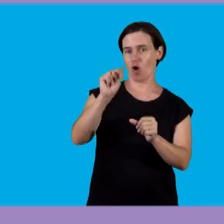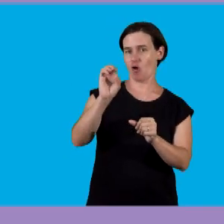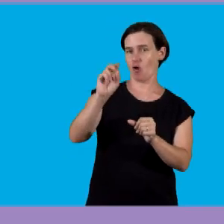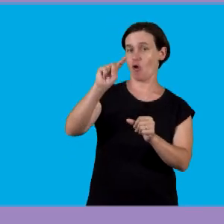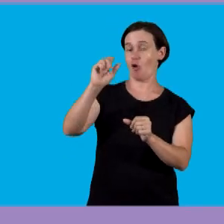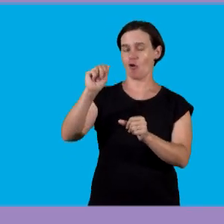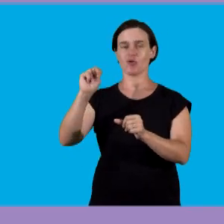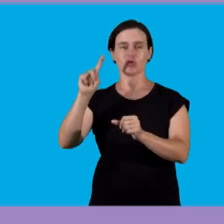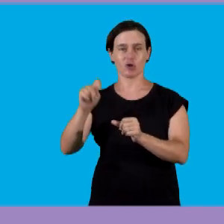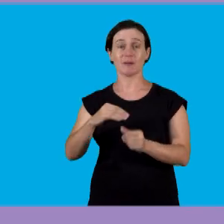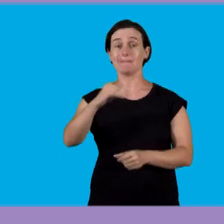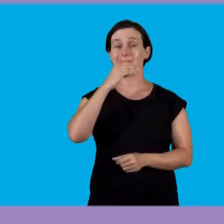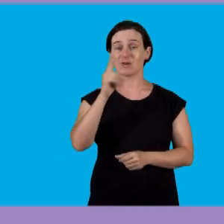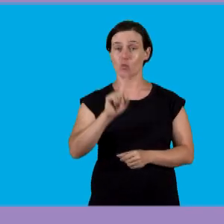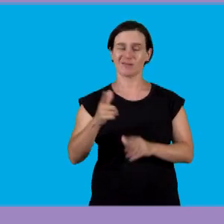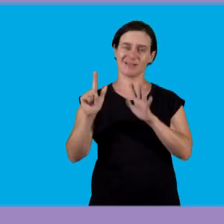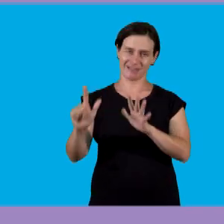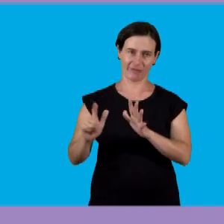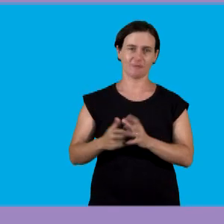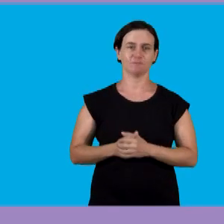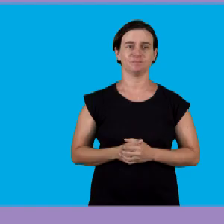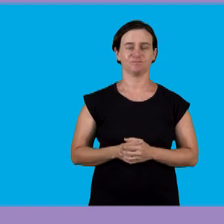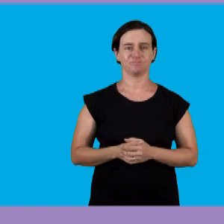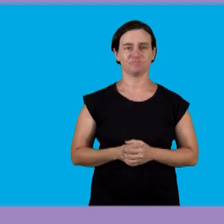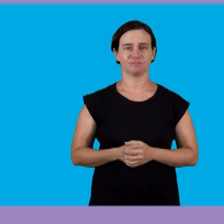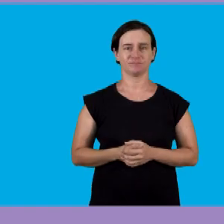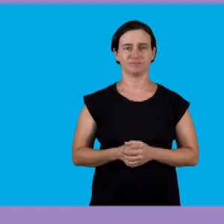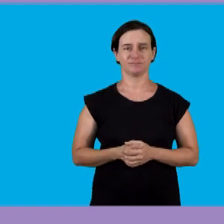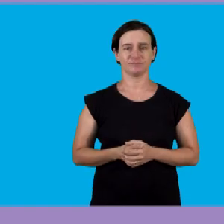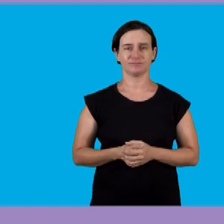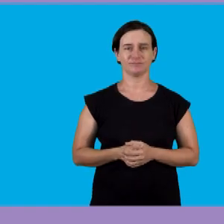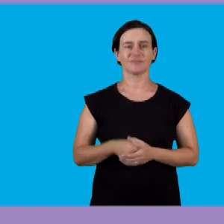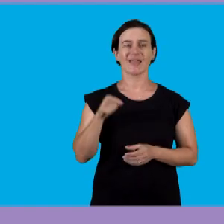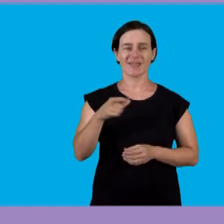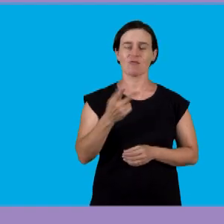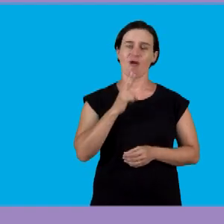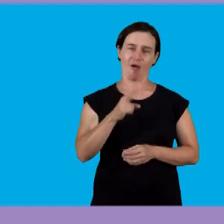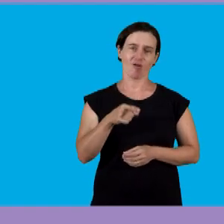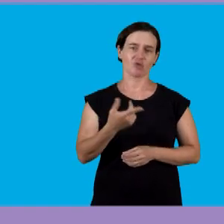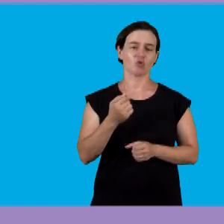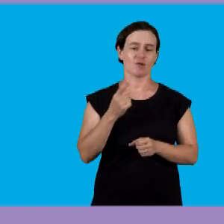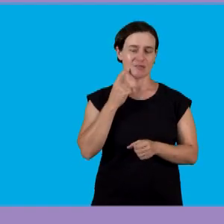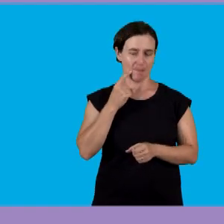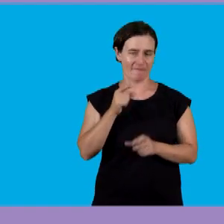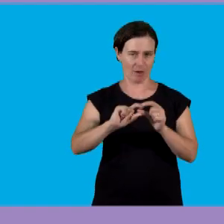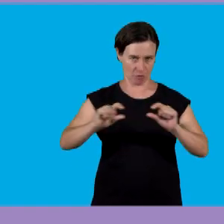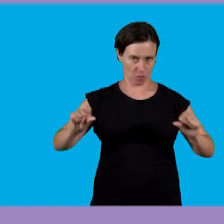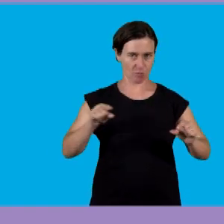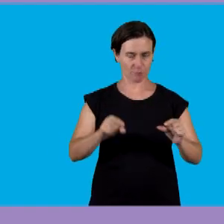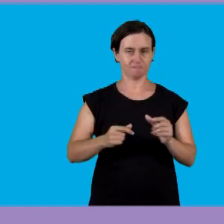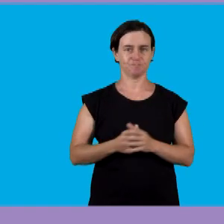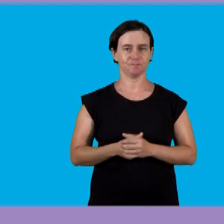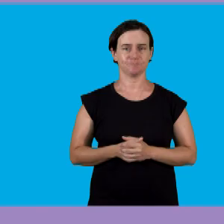5 plus a 2, and that gives us a 7 that is going to be added there. And that is the answer to